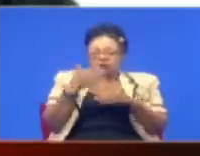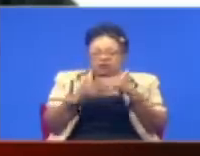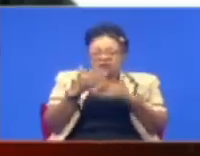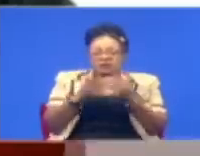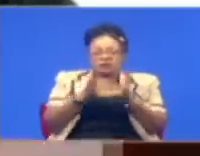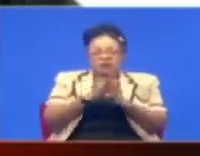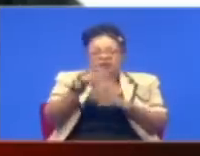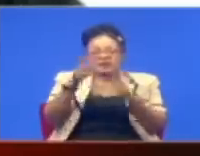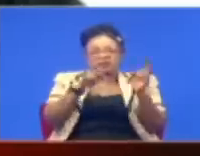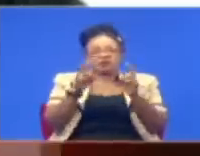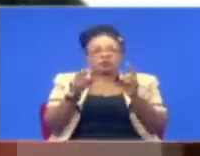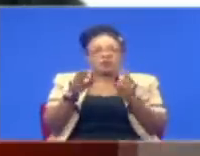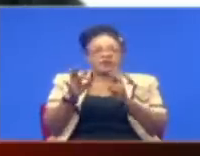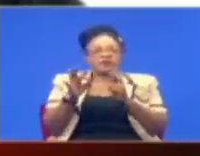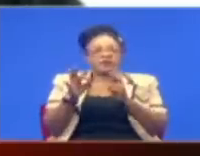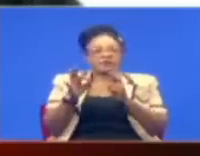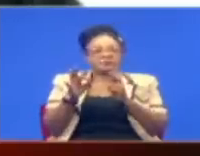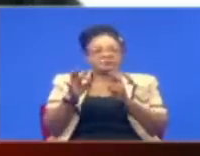an issue of